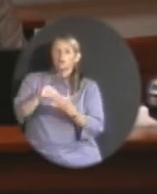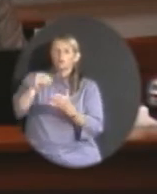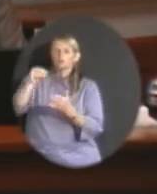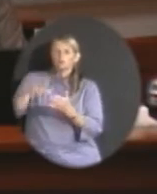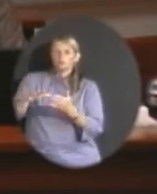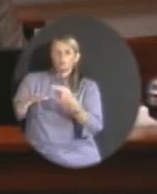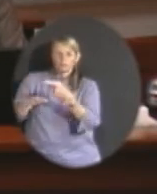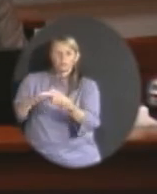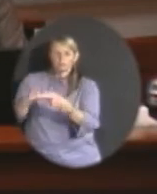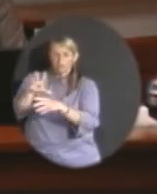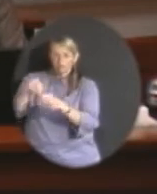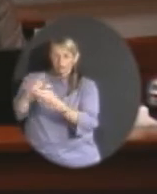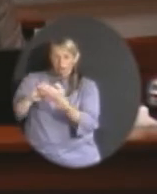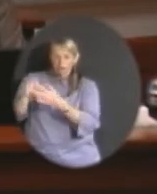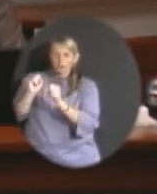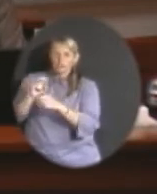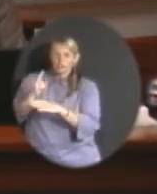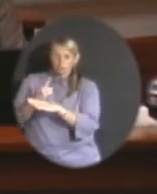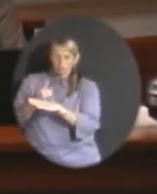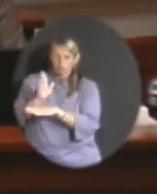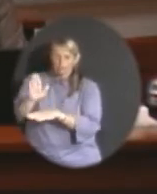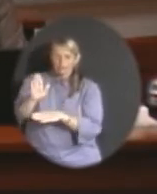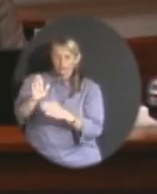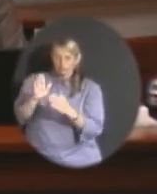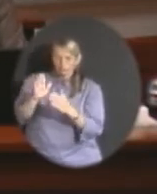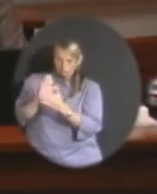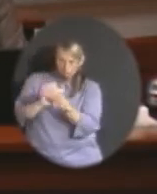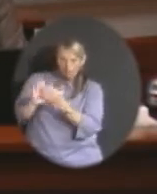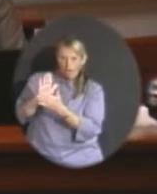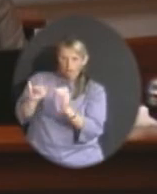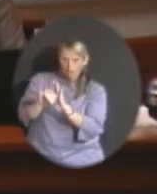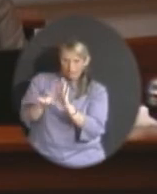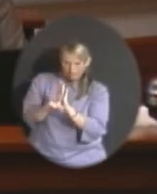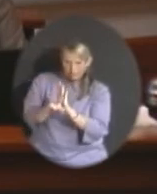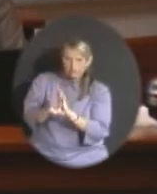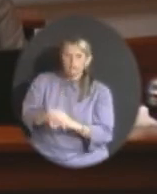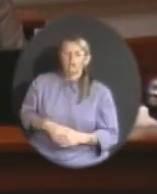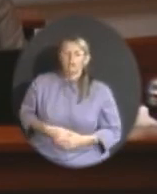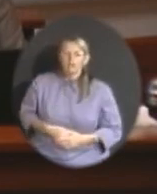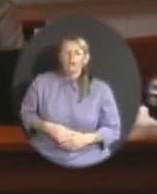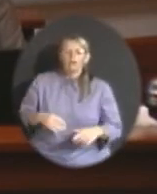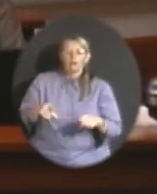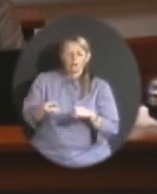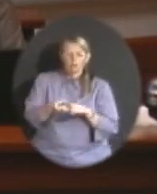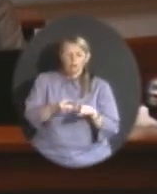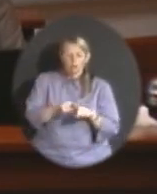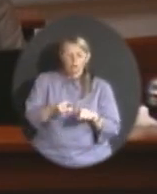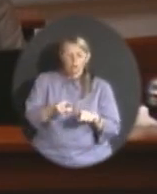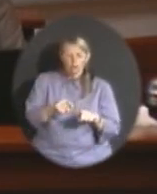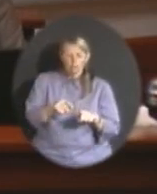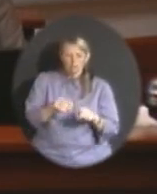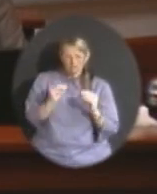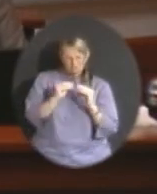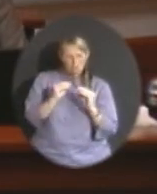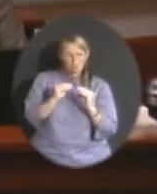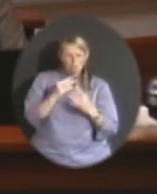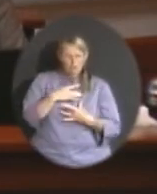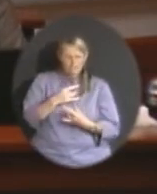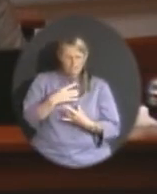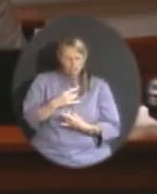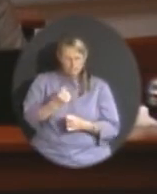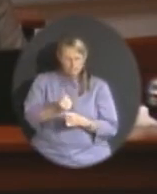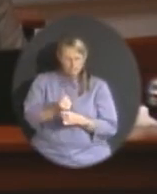post-secondary ID, but there are a number of ways you can do that. Also of interest, and getting more and more interesting to me every year,